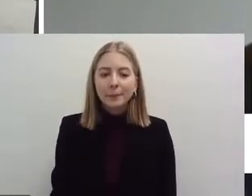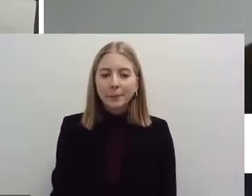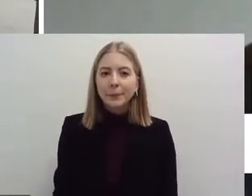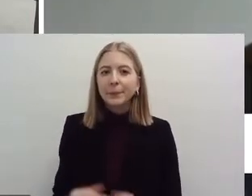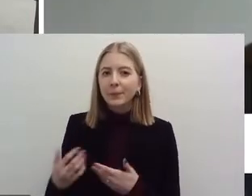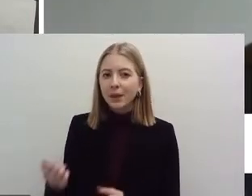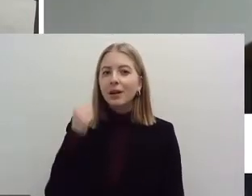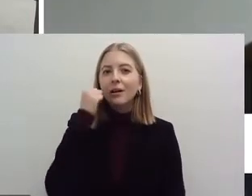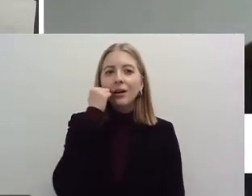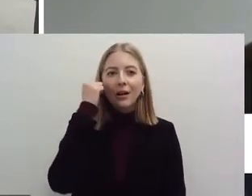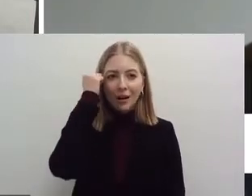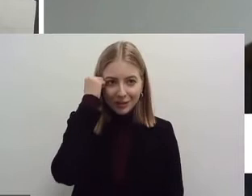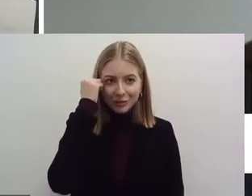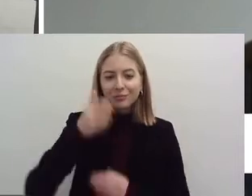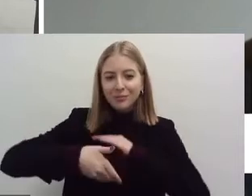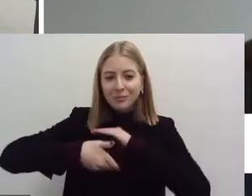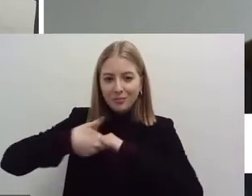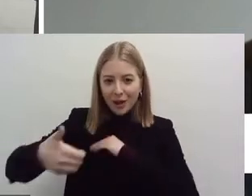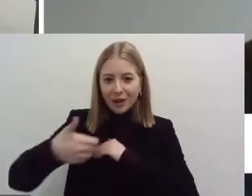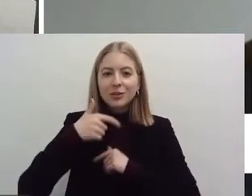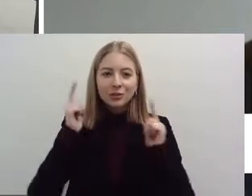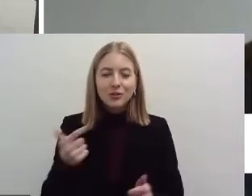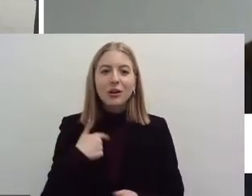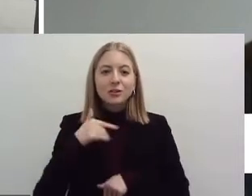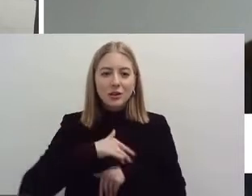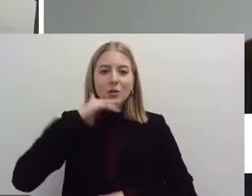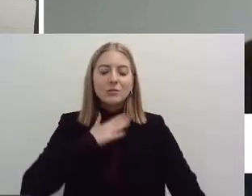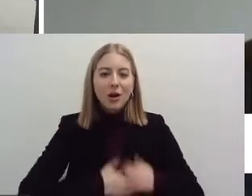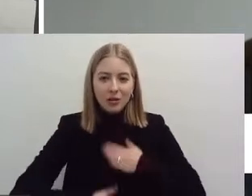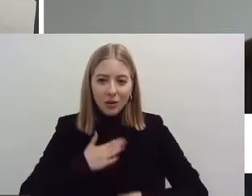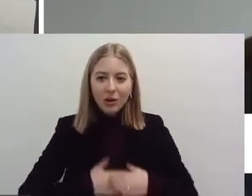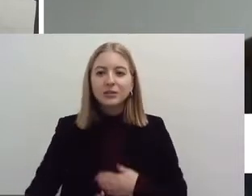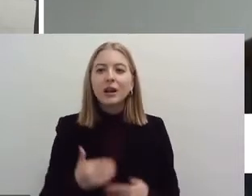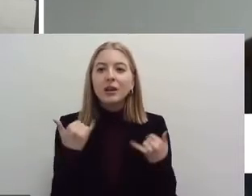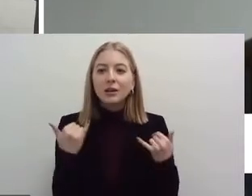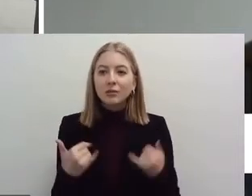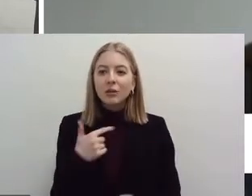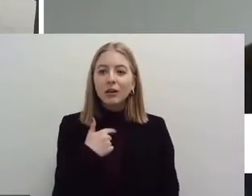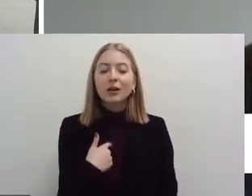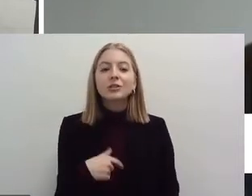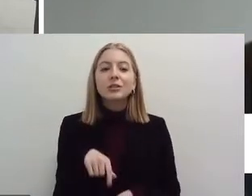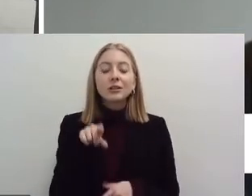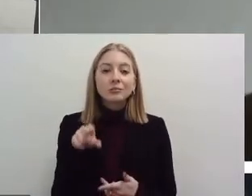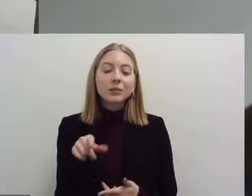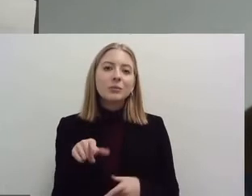even if it's behind a screen. I'm happy to be together with all of you. It definitely would take a long time to name all the things that